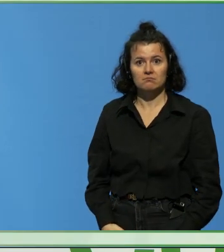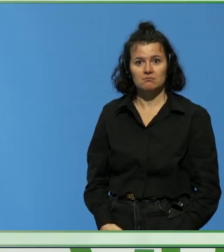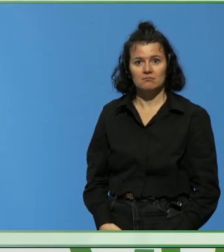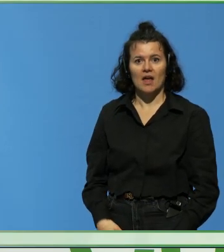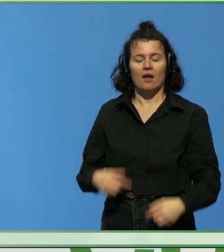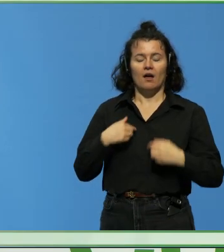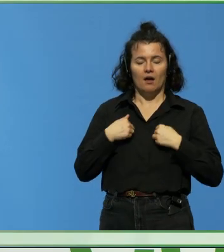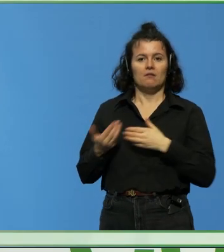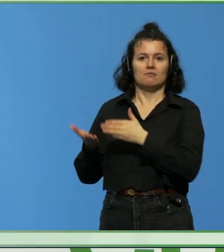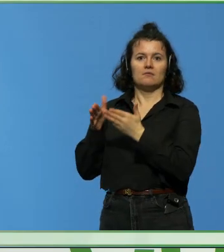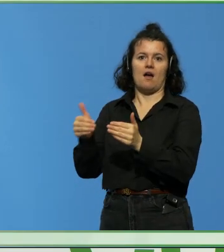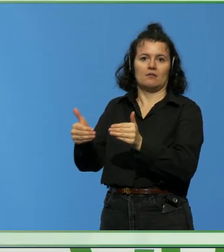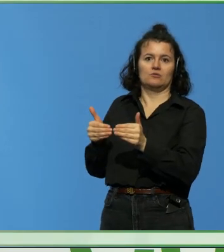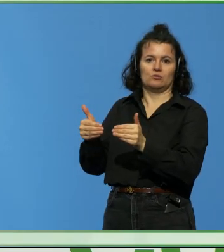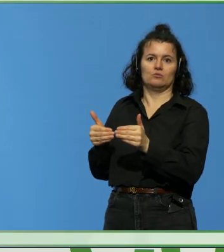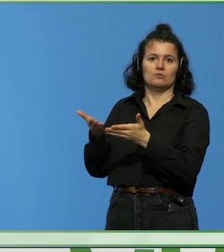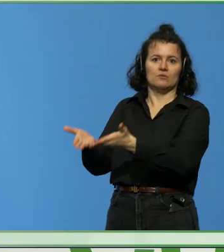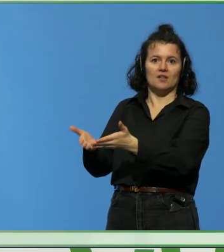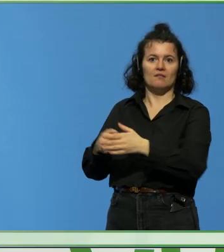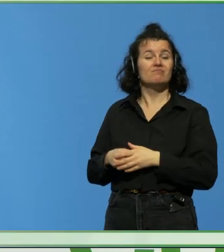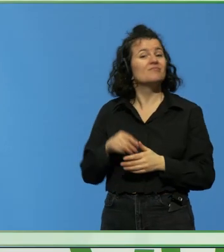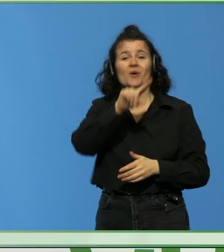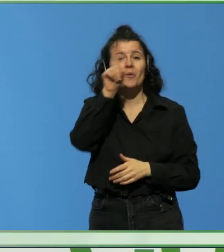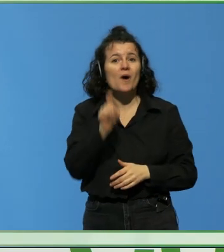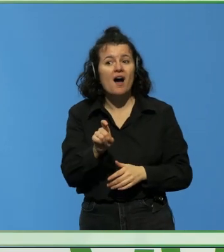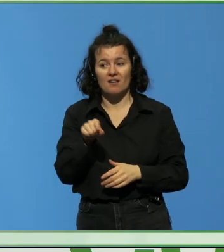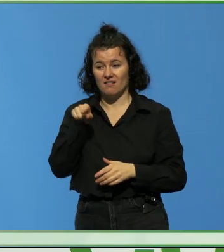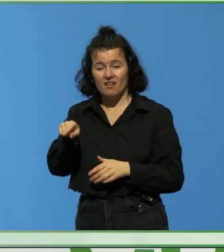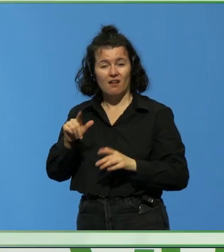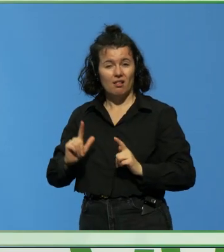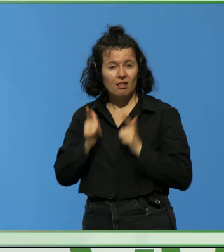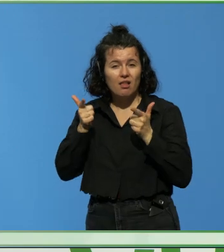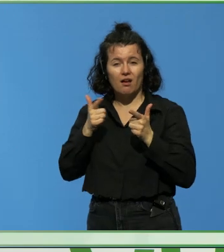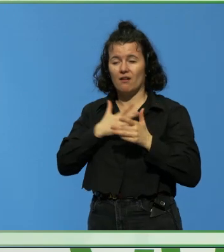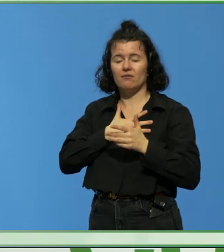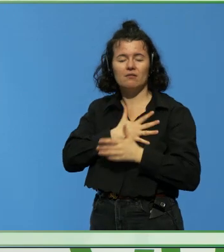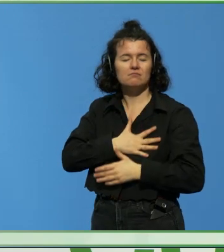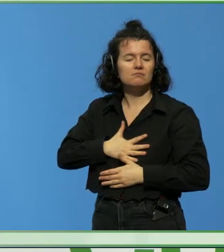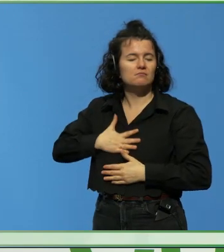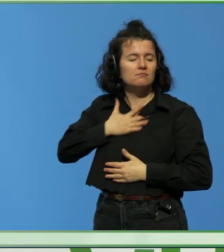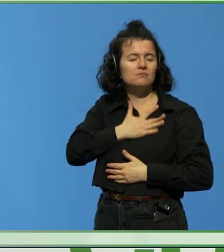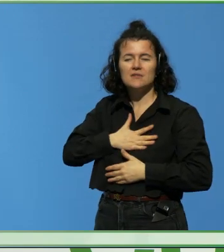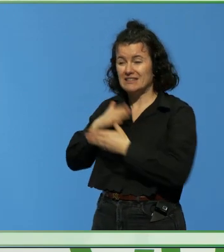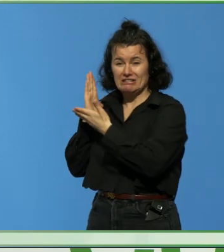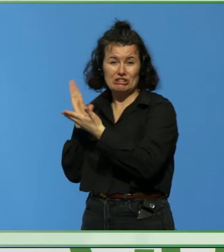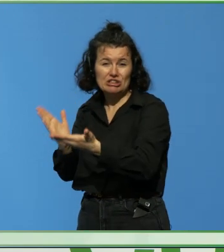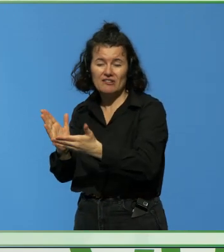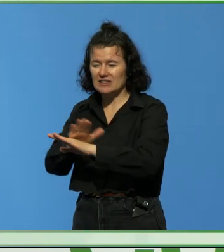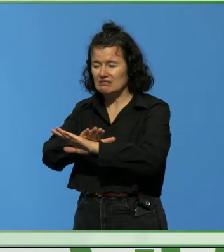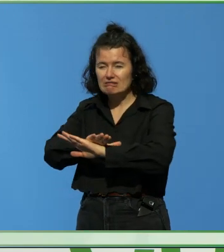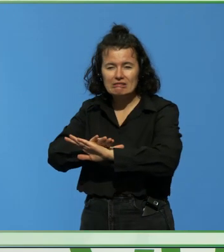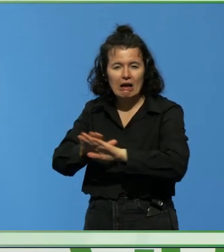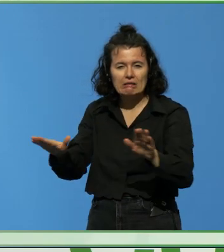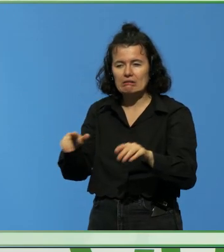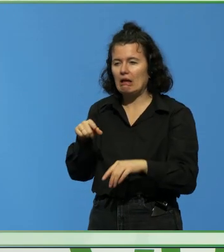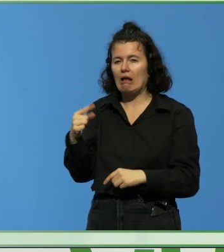sexual harassment, they were not giving the services, the access to the basic services